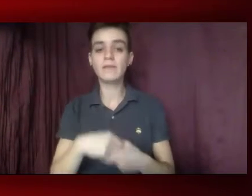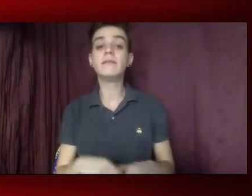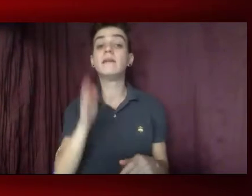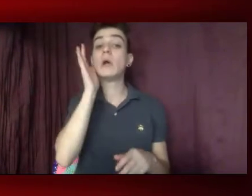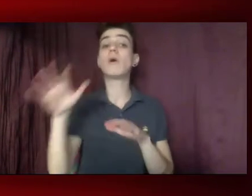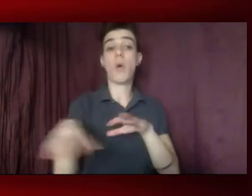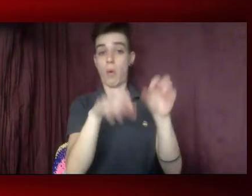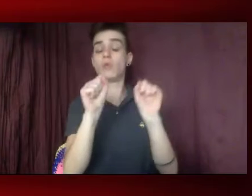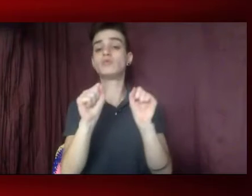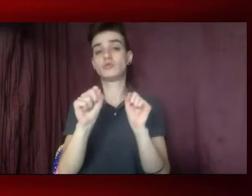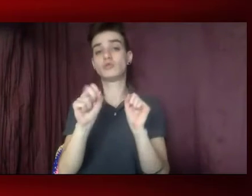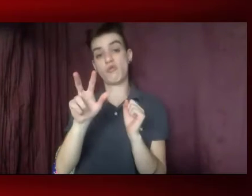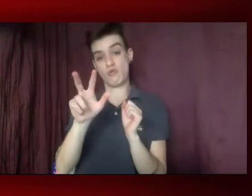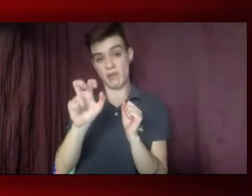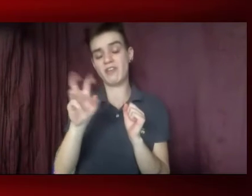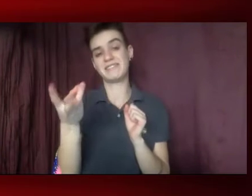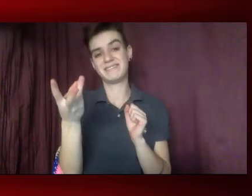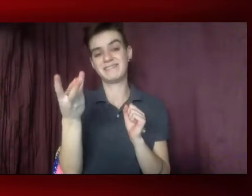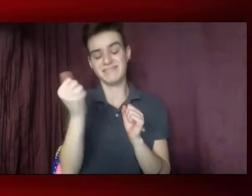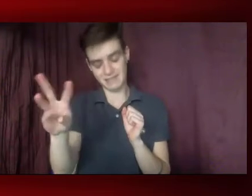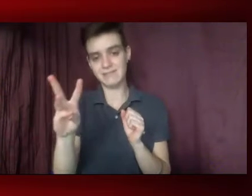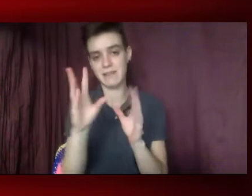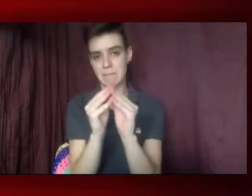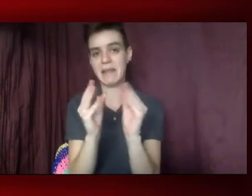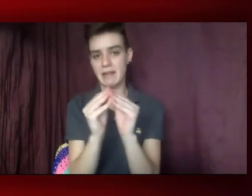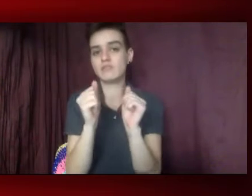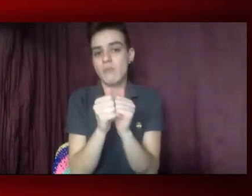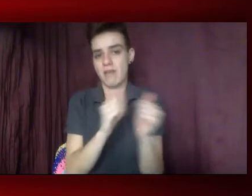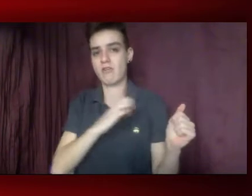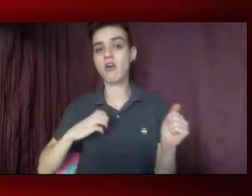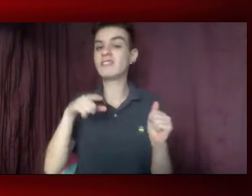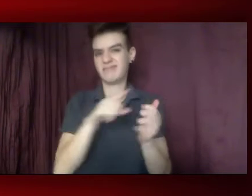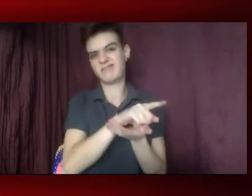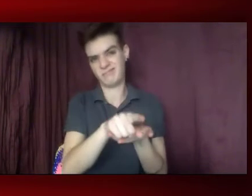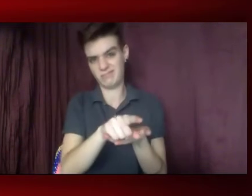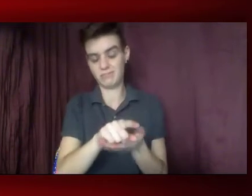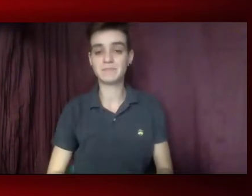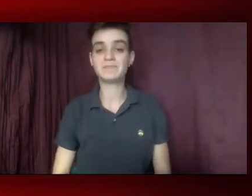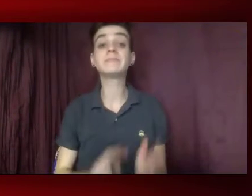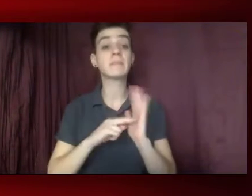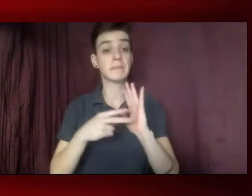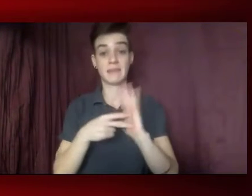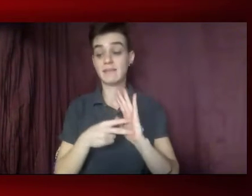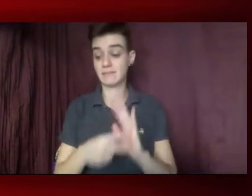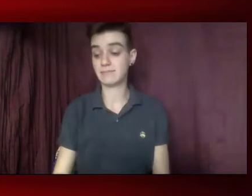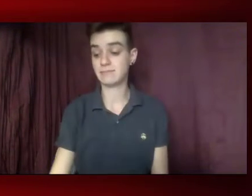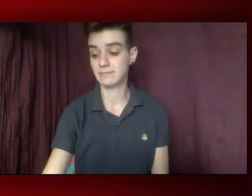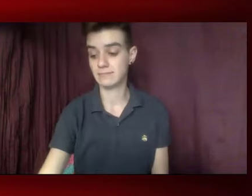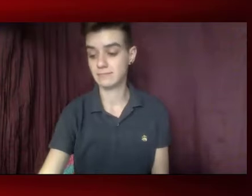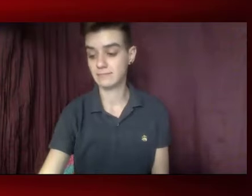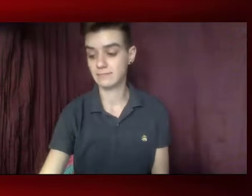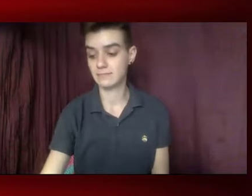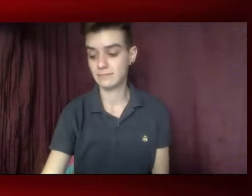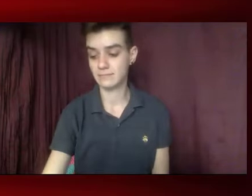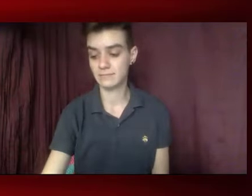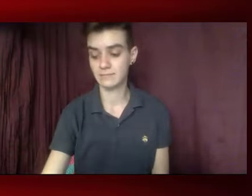316 meetings with members of Congress later this week. And that means that this group